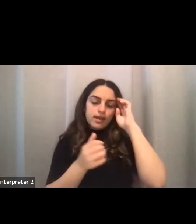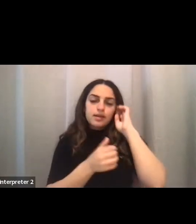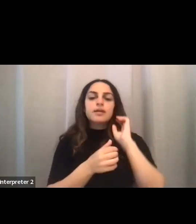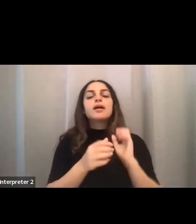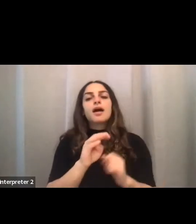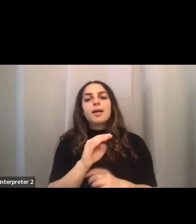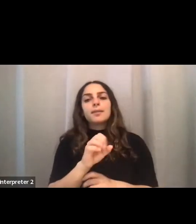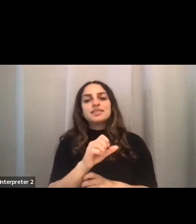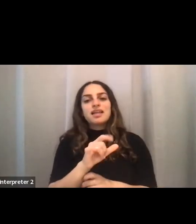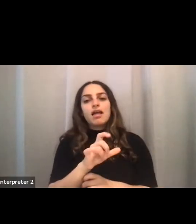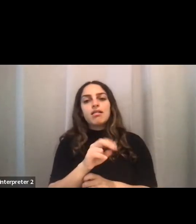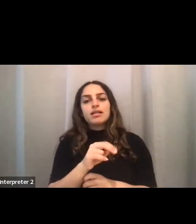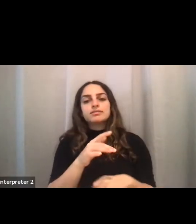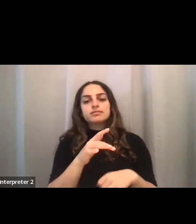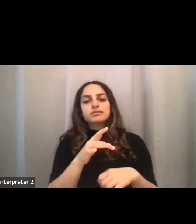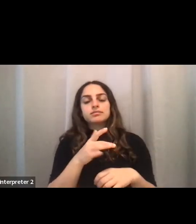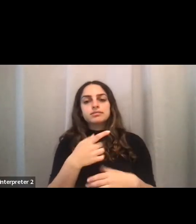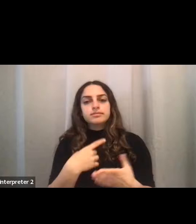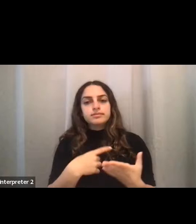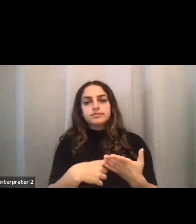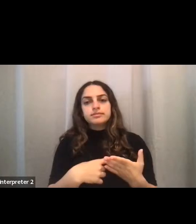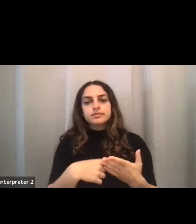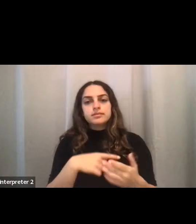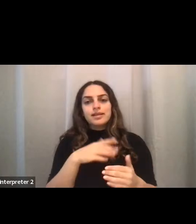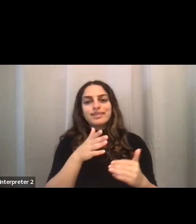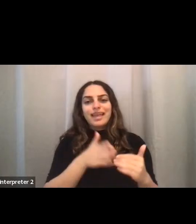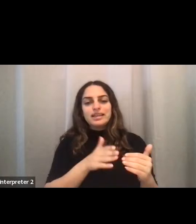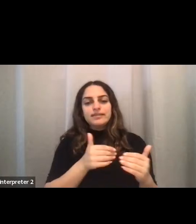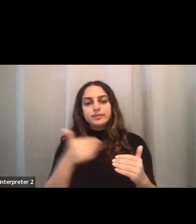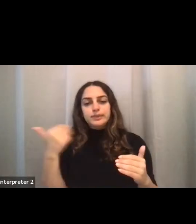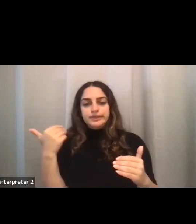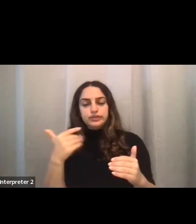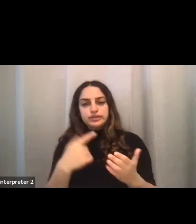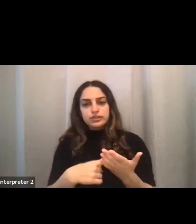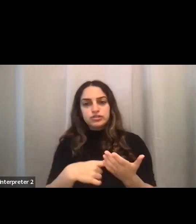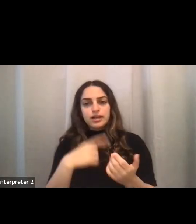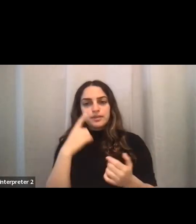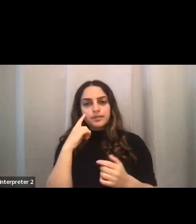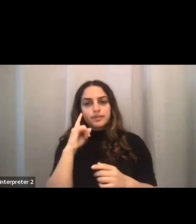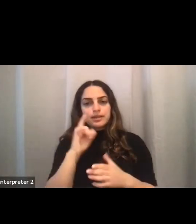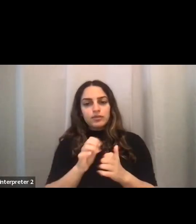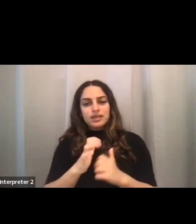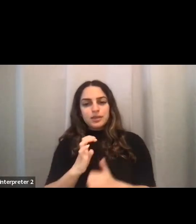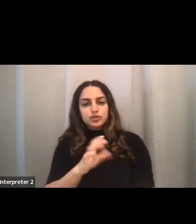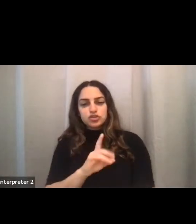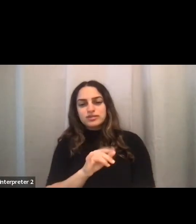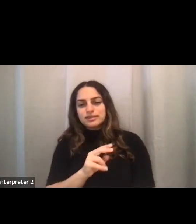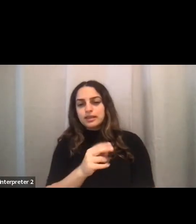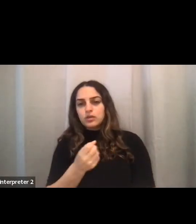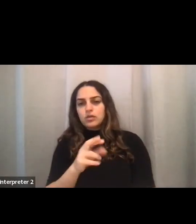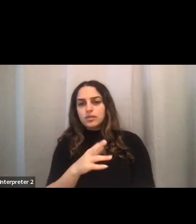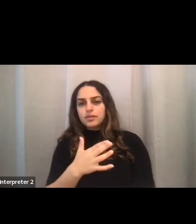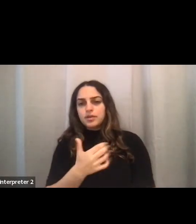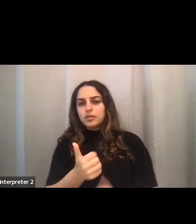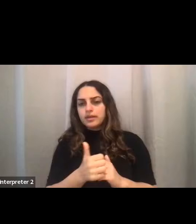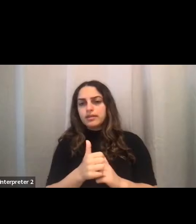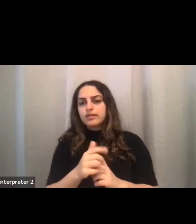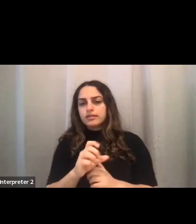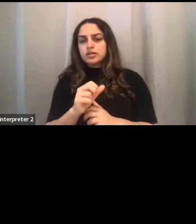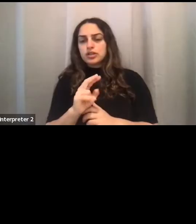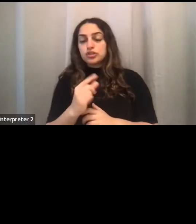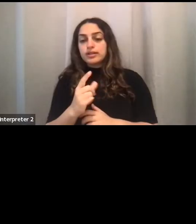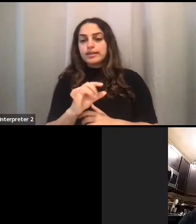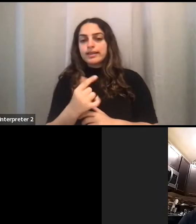at the end of um the prior discussion i believe with commissioner dylan or perhaps it was with commissioner saunderling